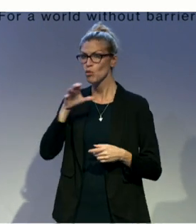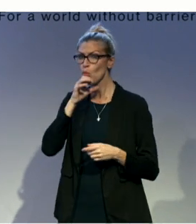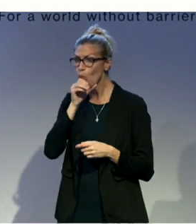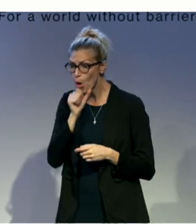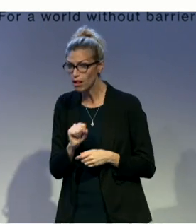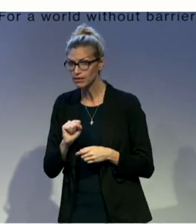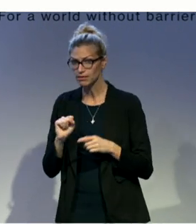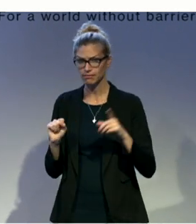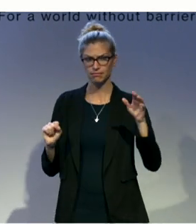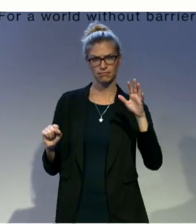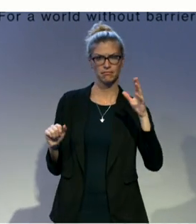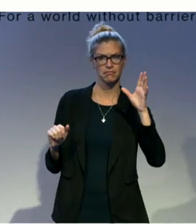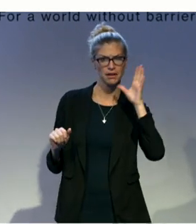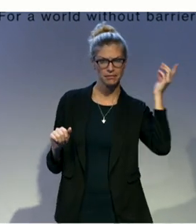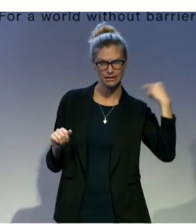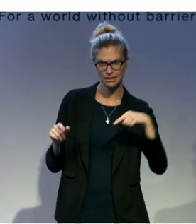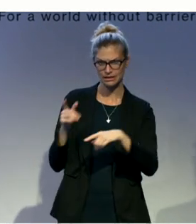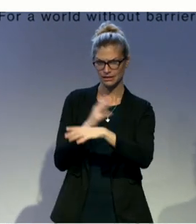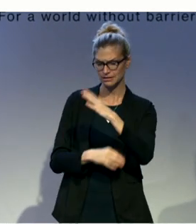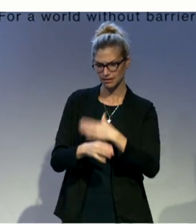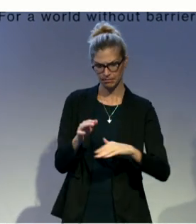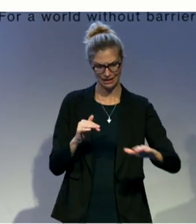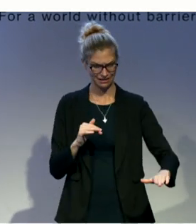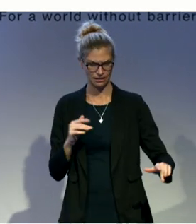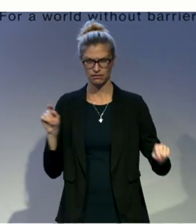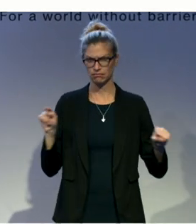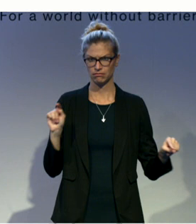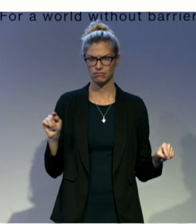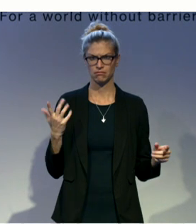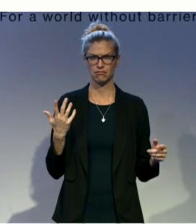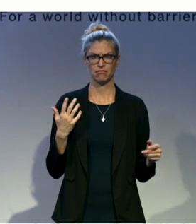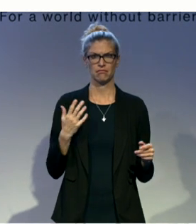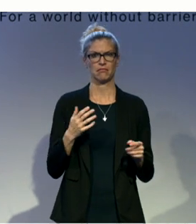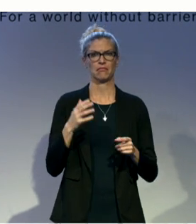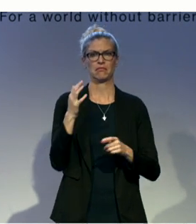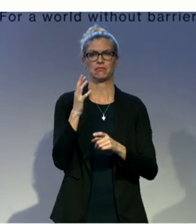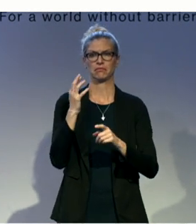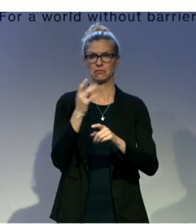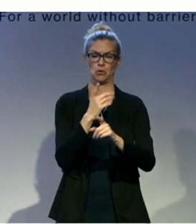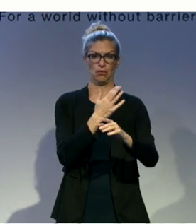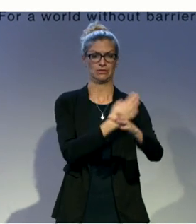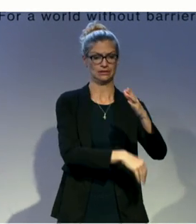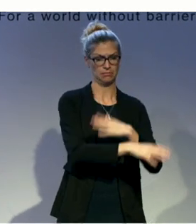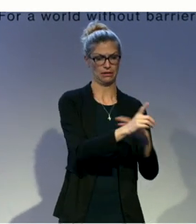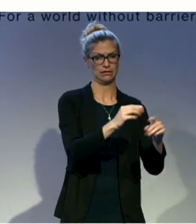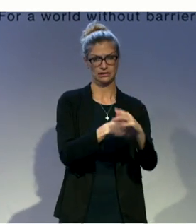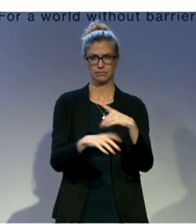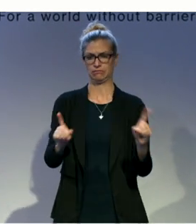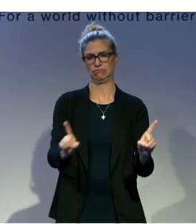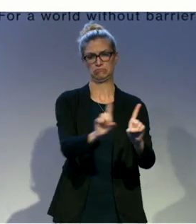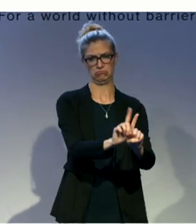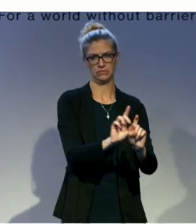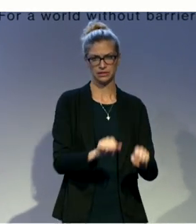adult disabled child or just disabled couples. The essence is